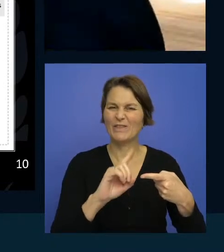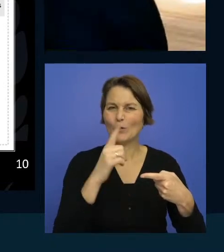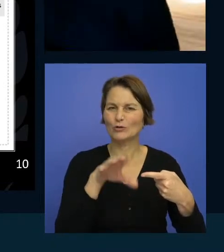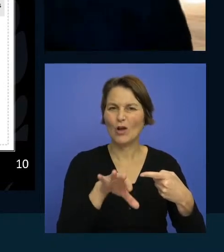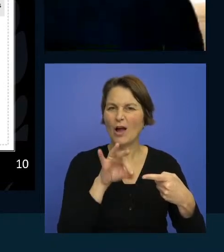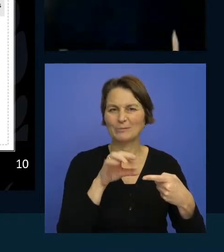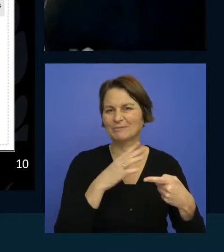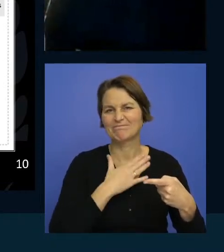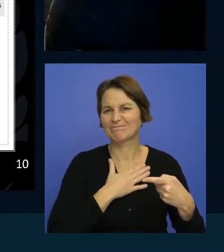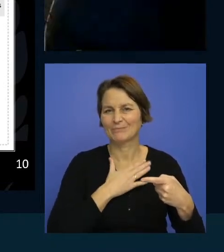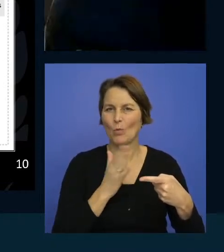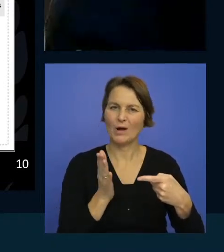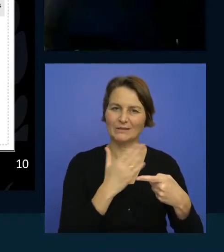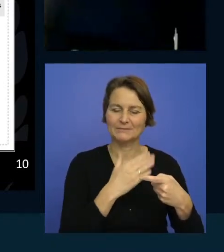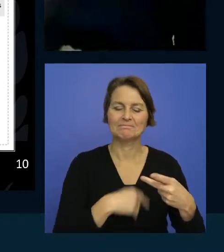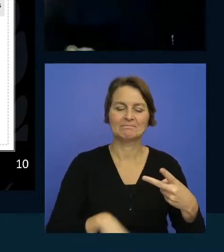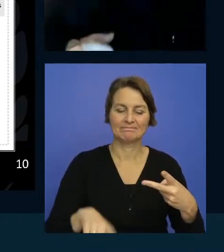for,